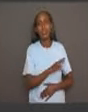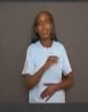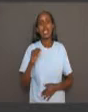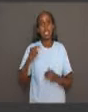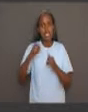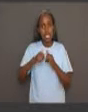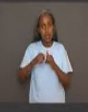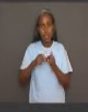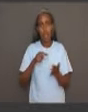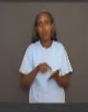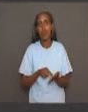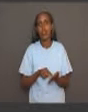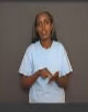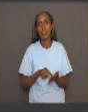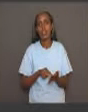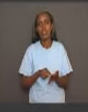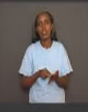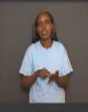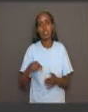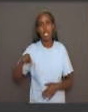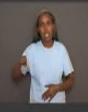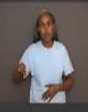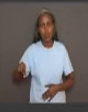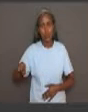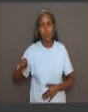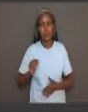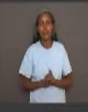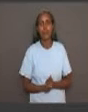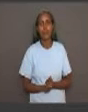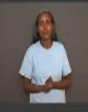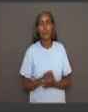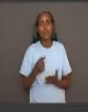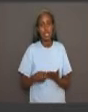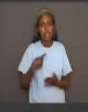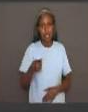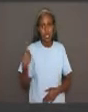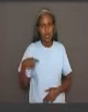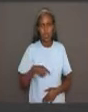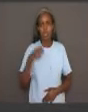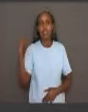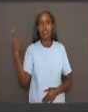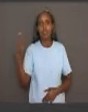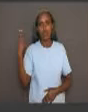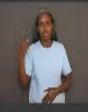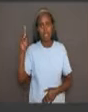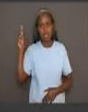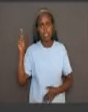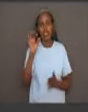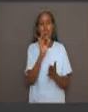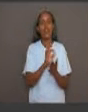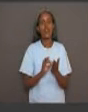the terminal point is at Q, then we can use this